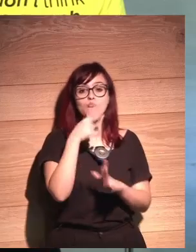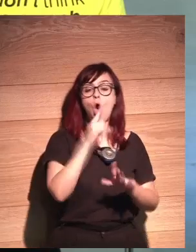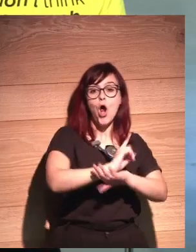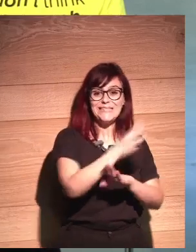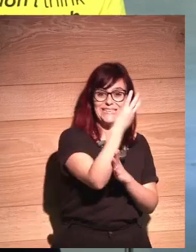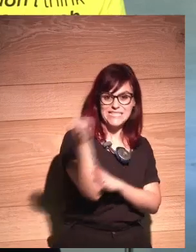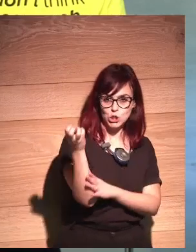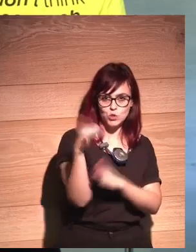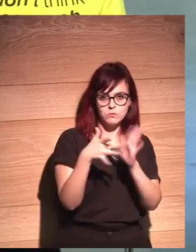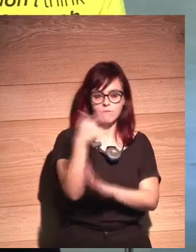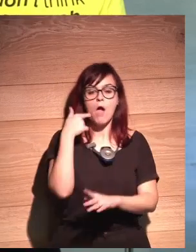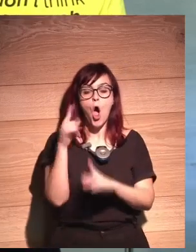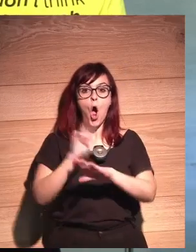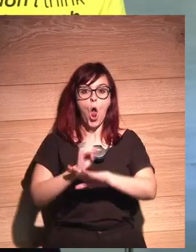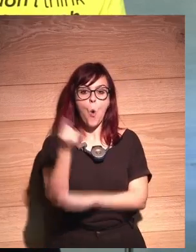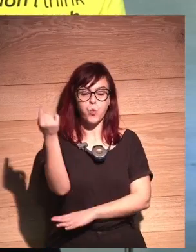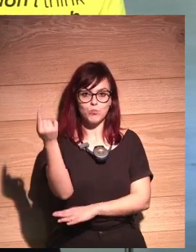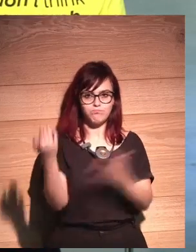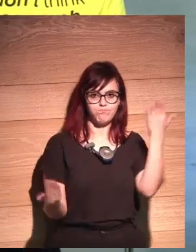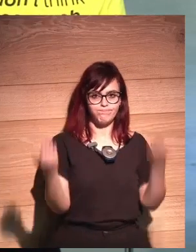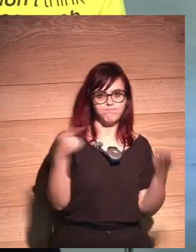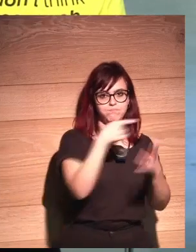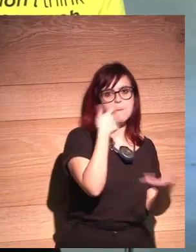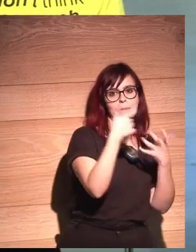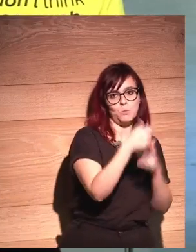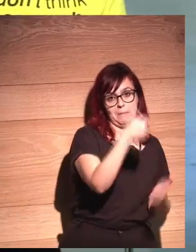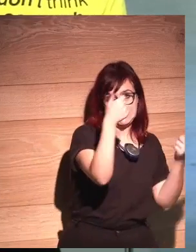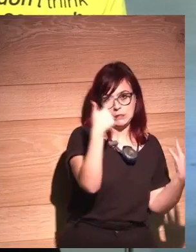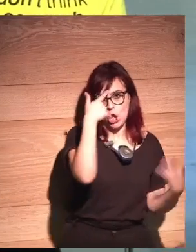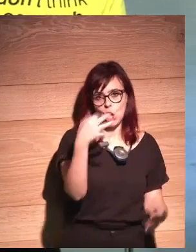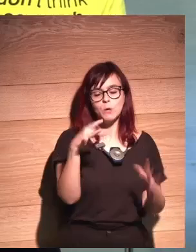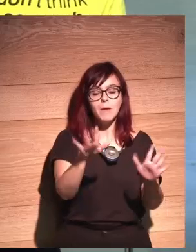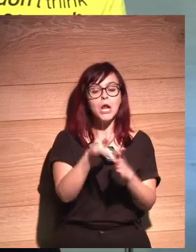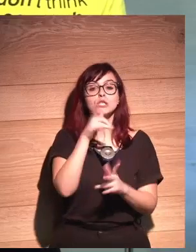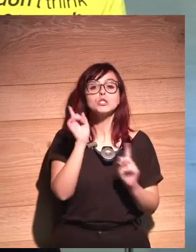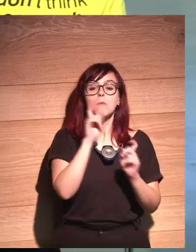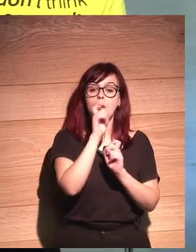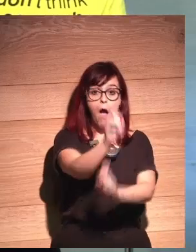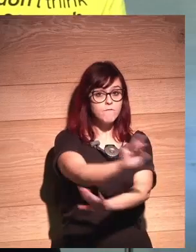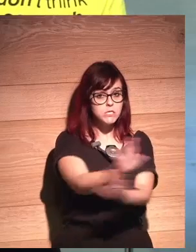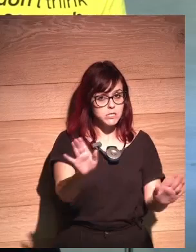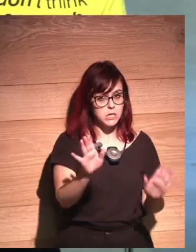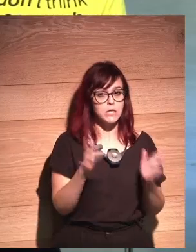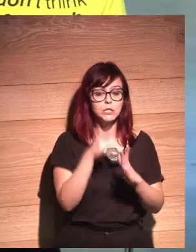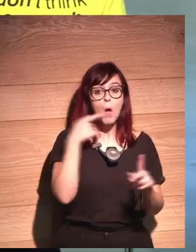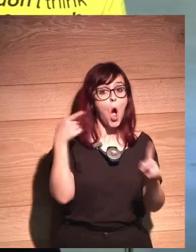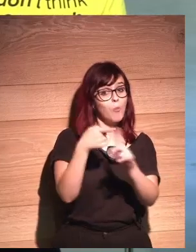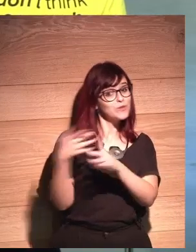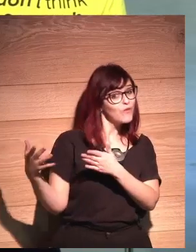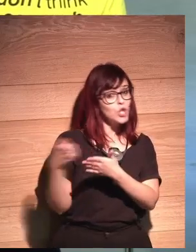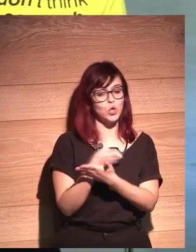the algorithm would understand that the hour 300 would have a higher impact than hour 1. But it's just for the matter of information. I